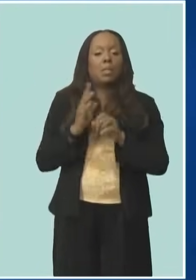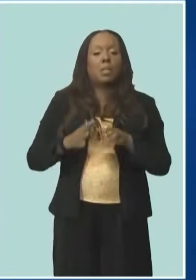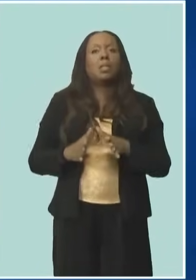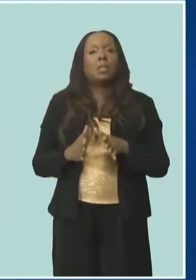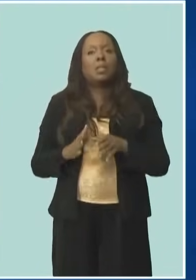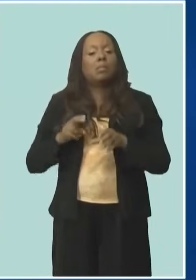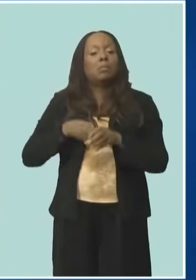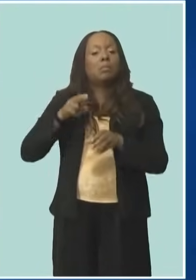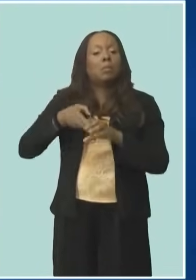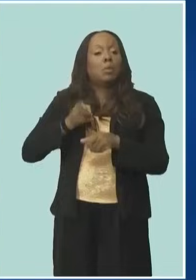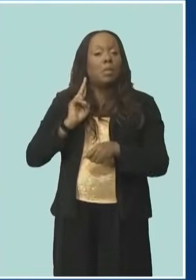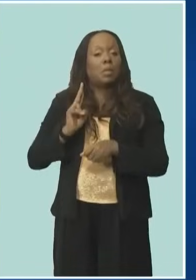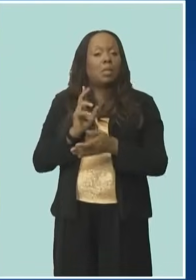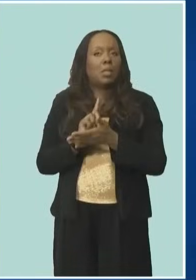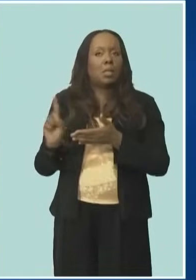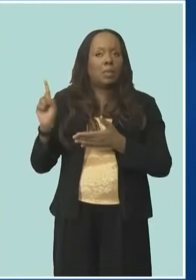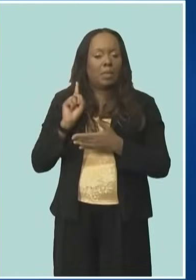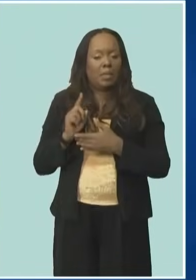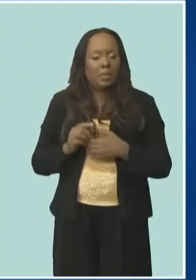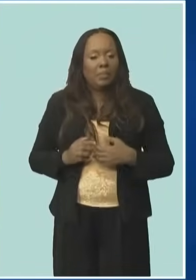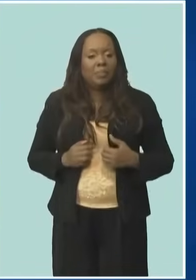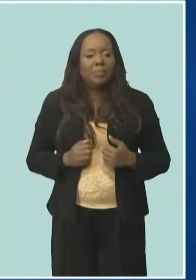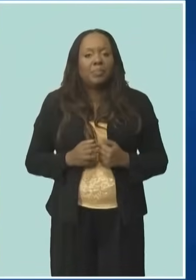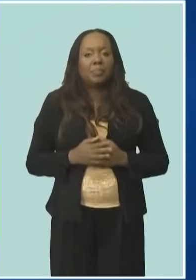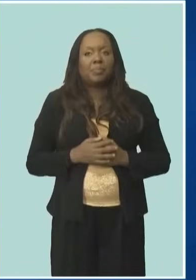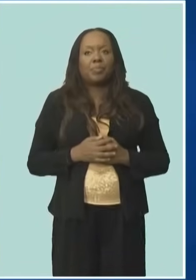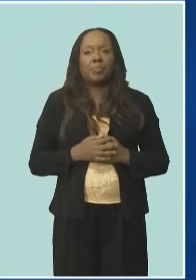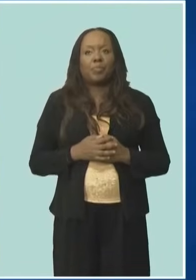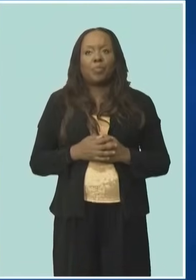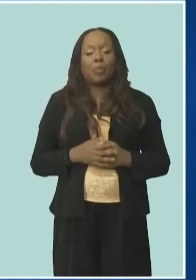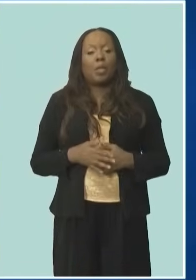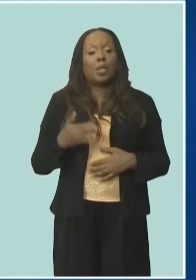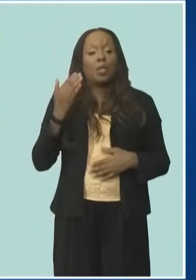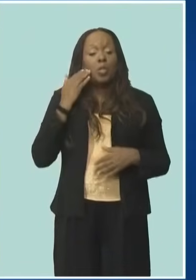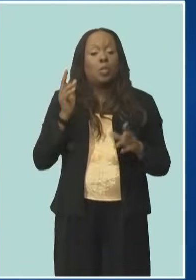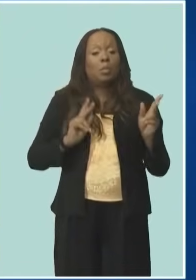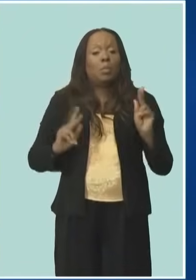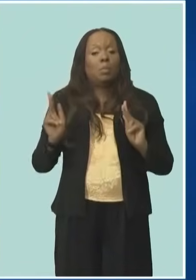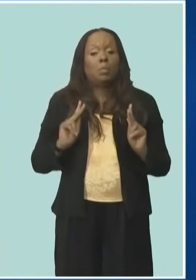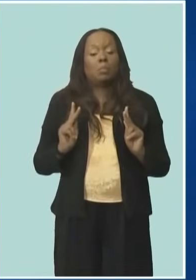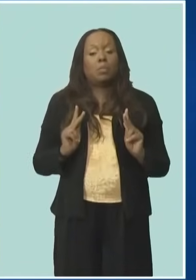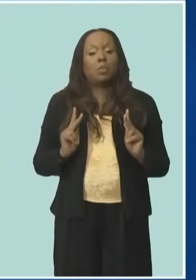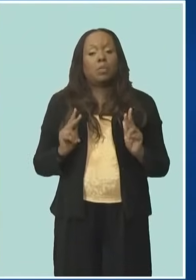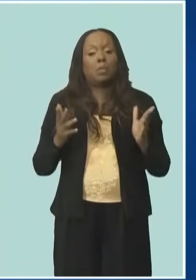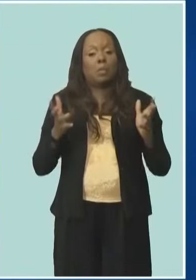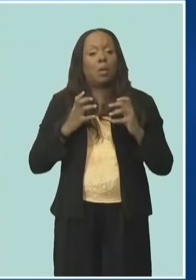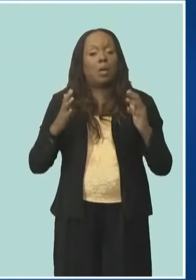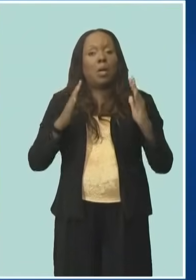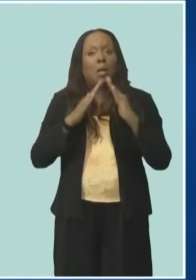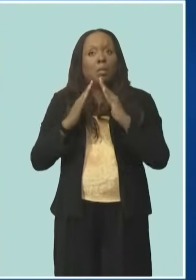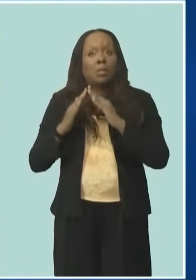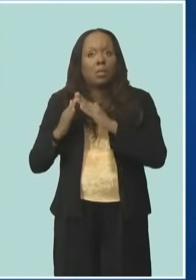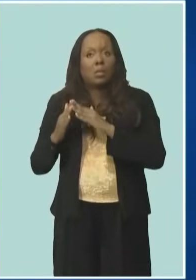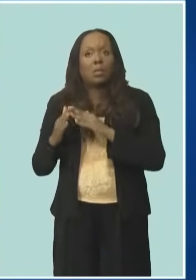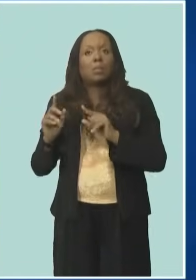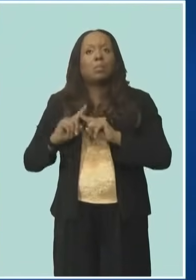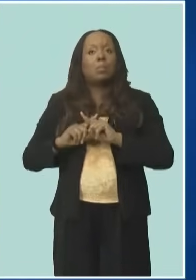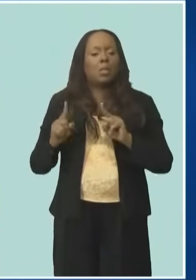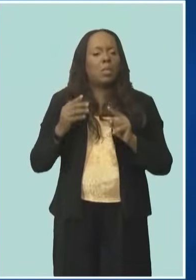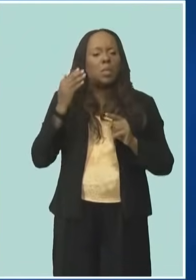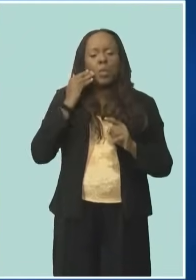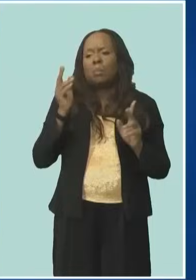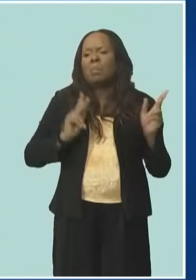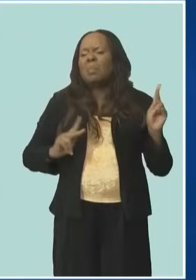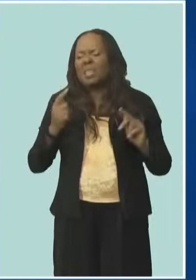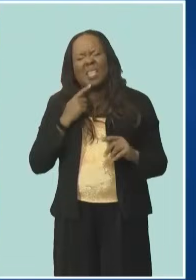week. In trying to get people into housing, we also want to unwrap the mystery of the list. People are saying